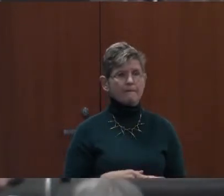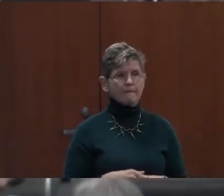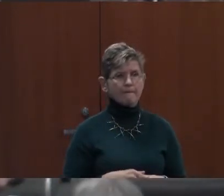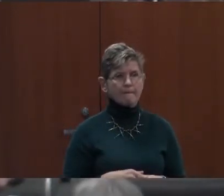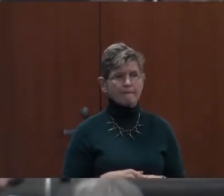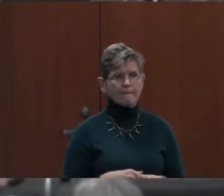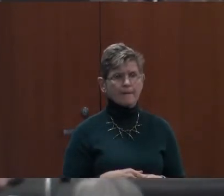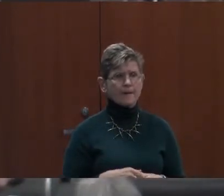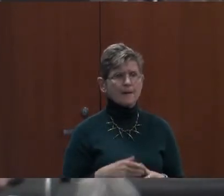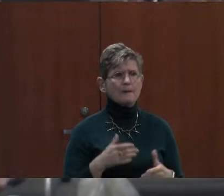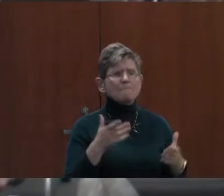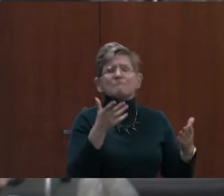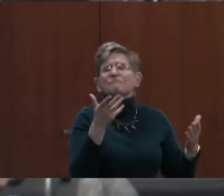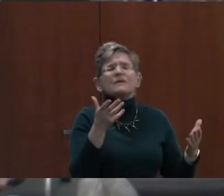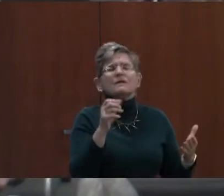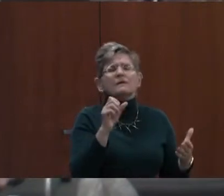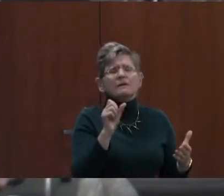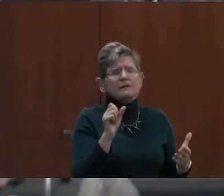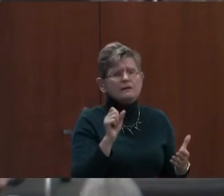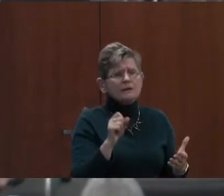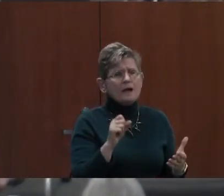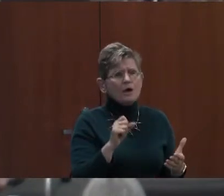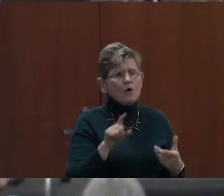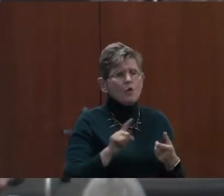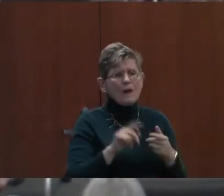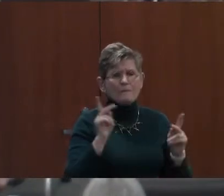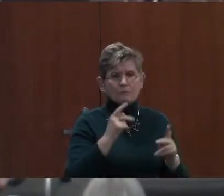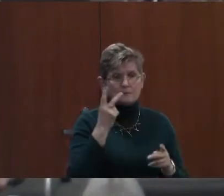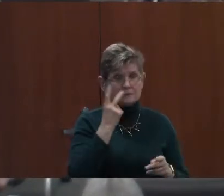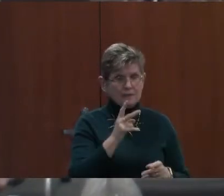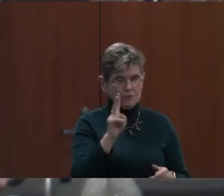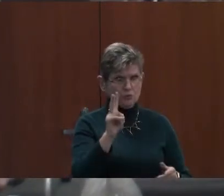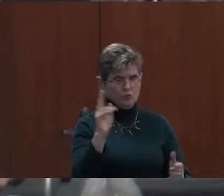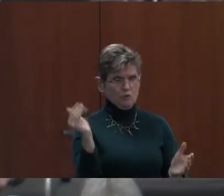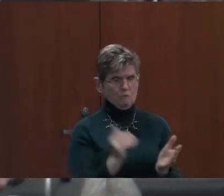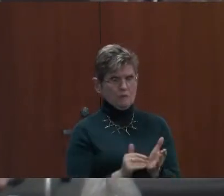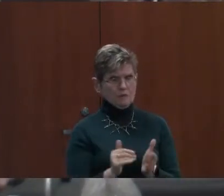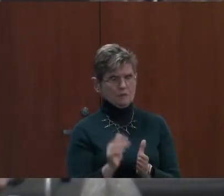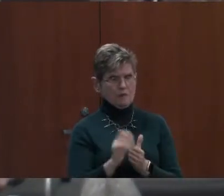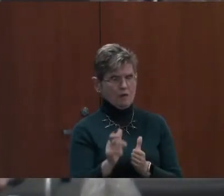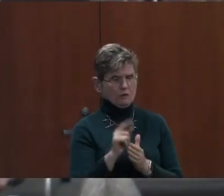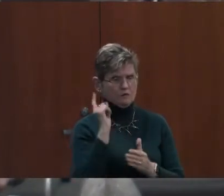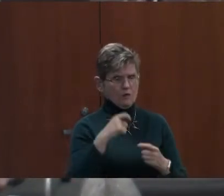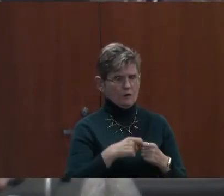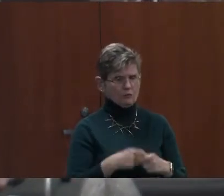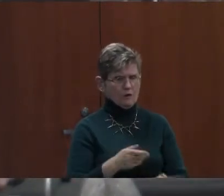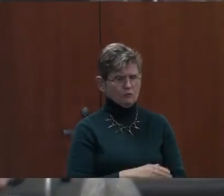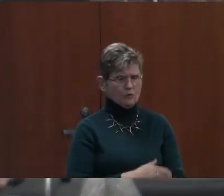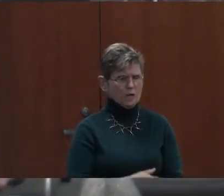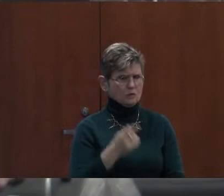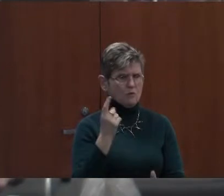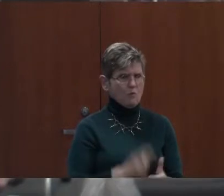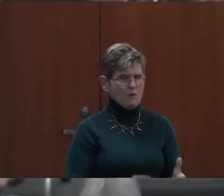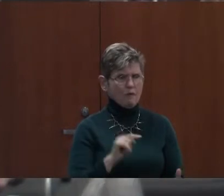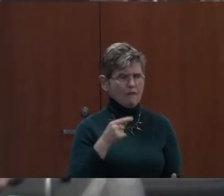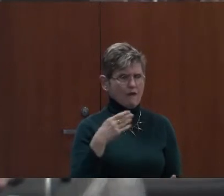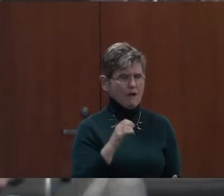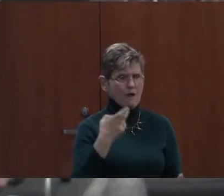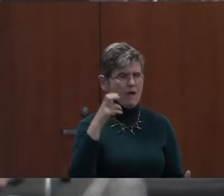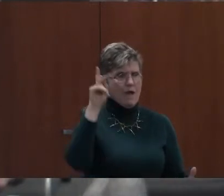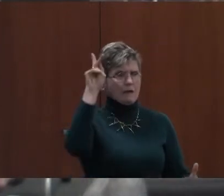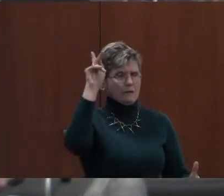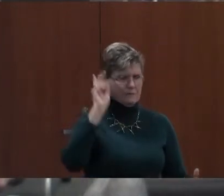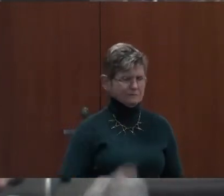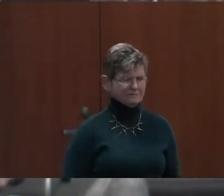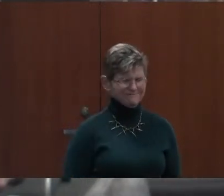or what the nature Yeah, of the just kind of project go is? over, because when people say $2 million for upgrades for electrical, They're gonna go like, what in the heck are you? Actually,